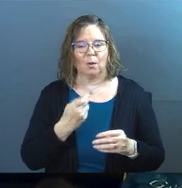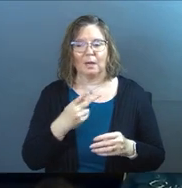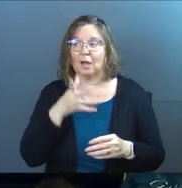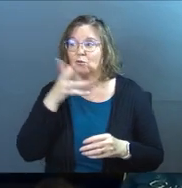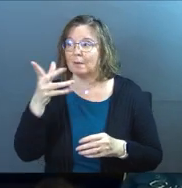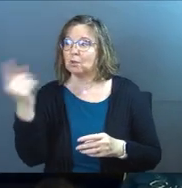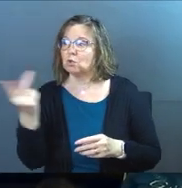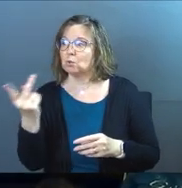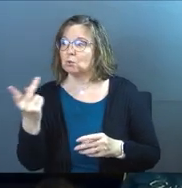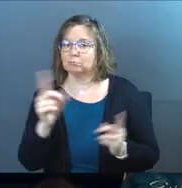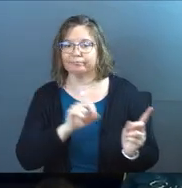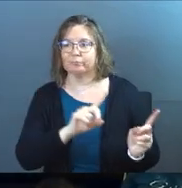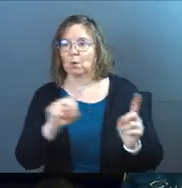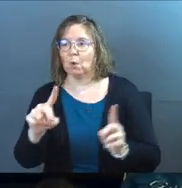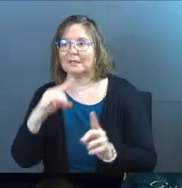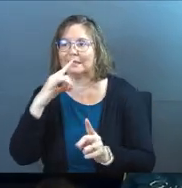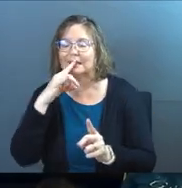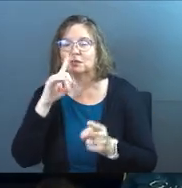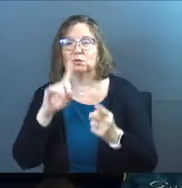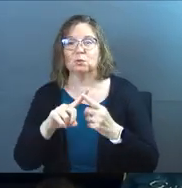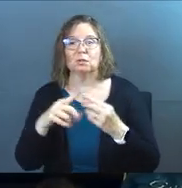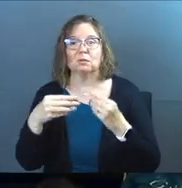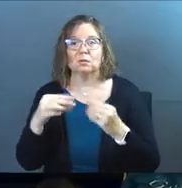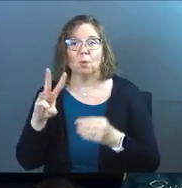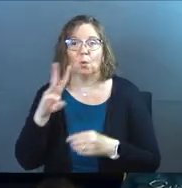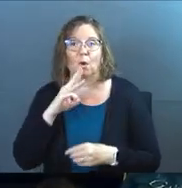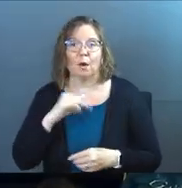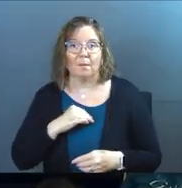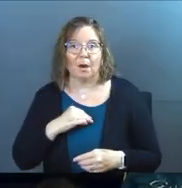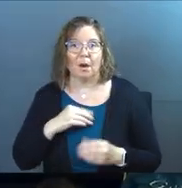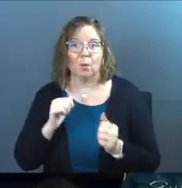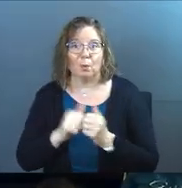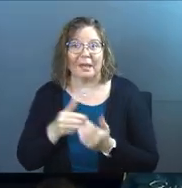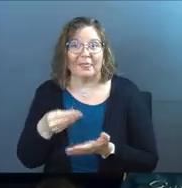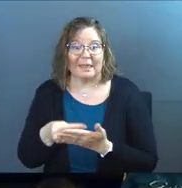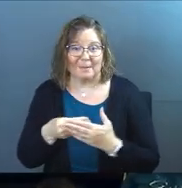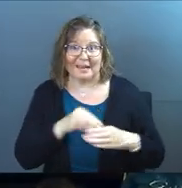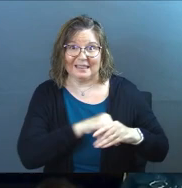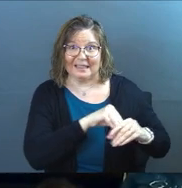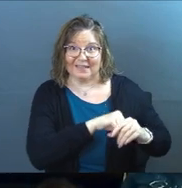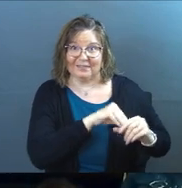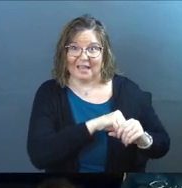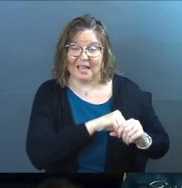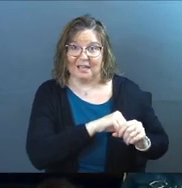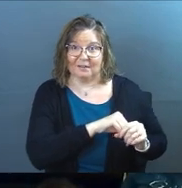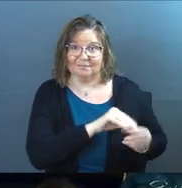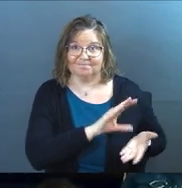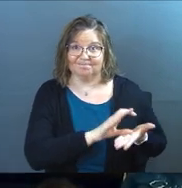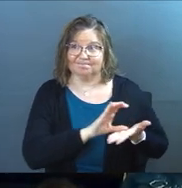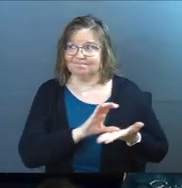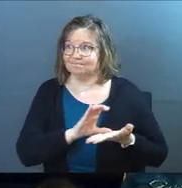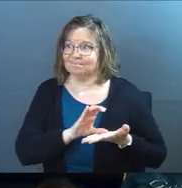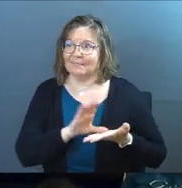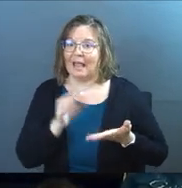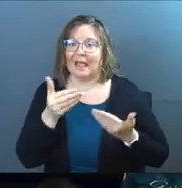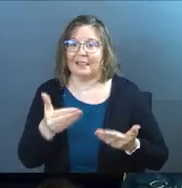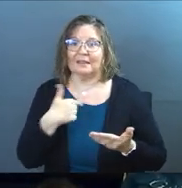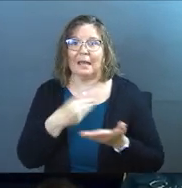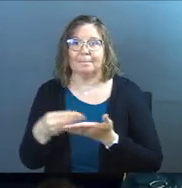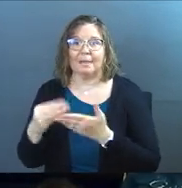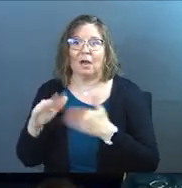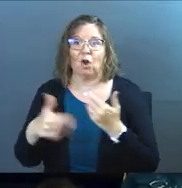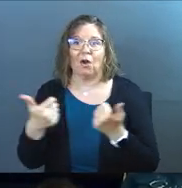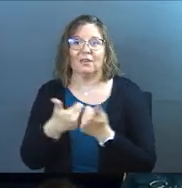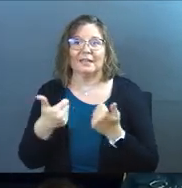okay, grandma and grandpa, you take the kids to Walmart with the money that they've saved, and you let them buy all